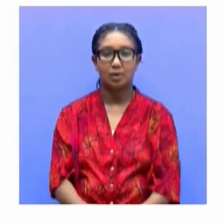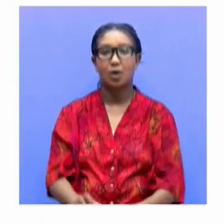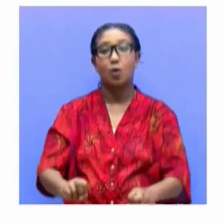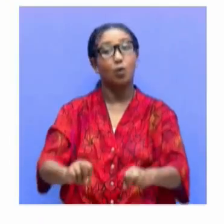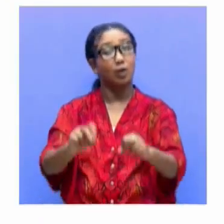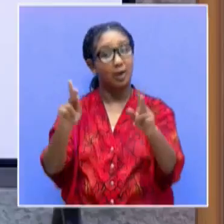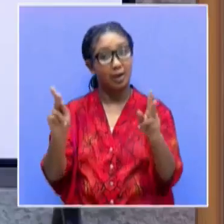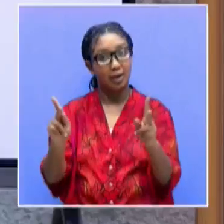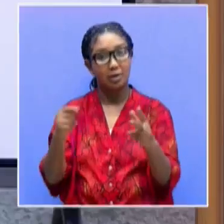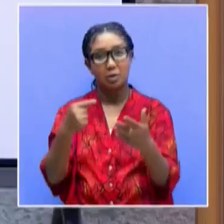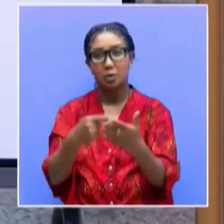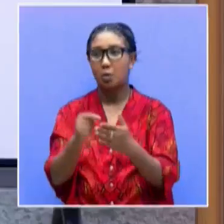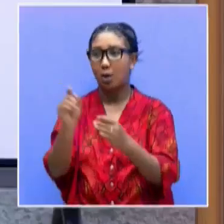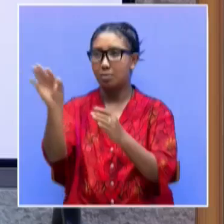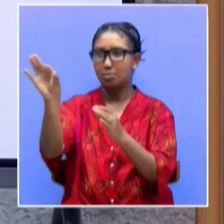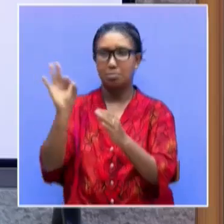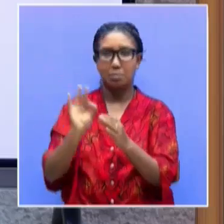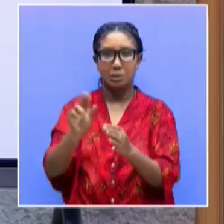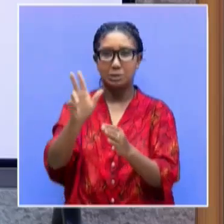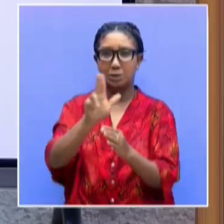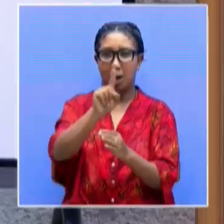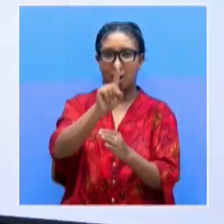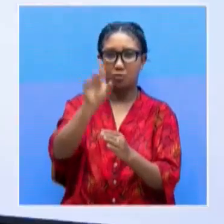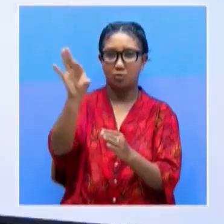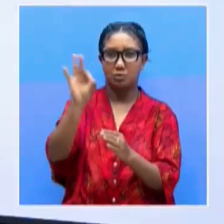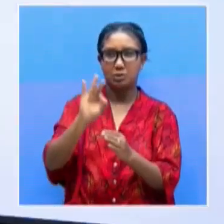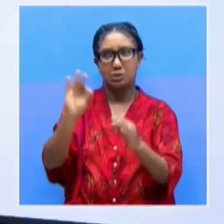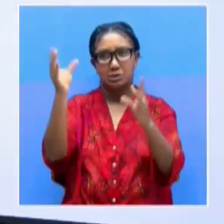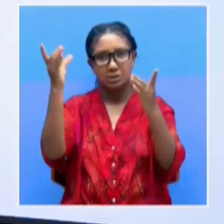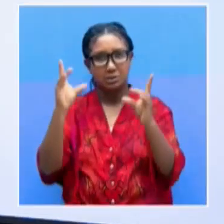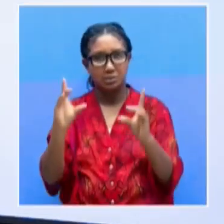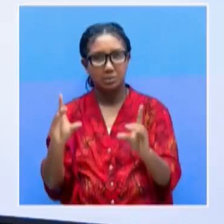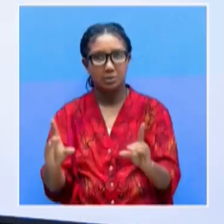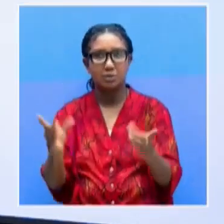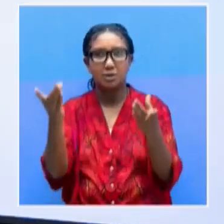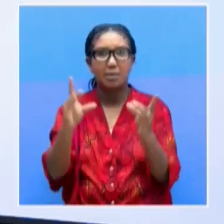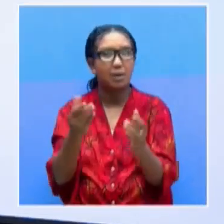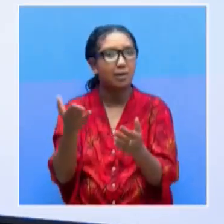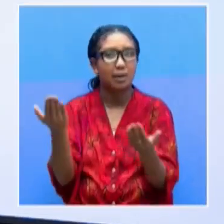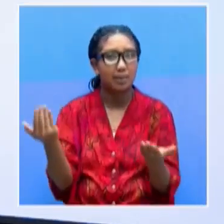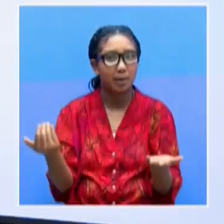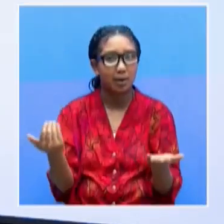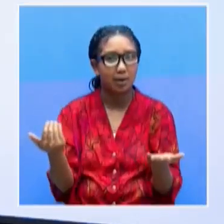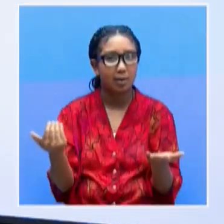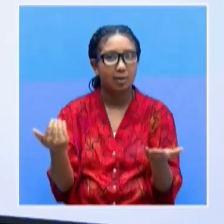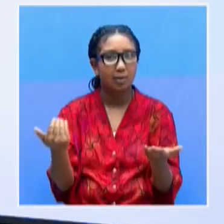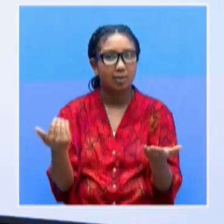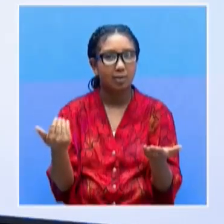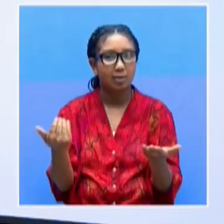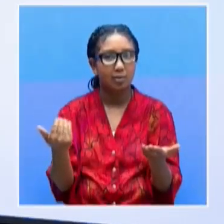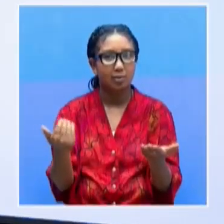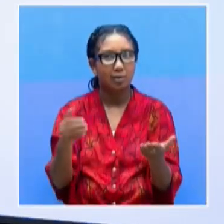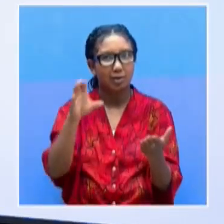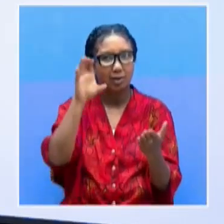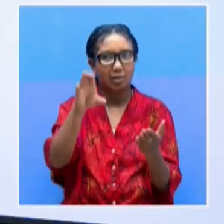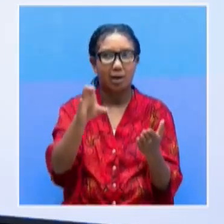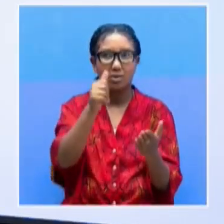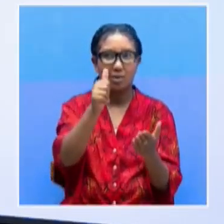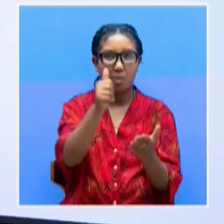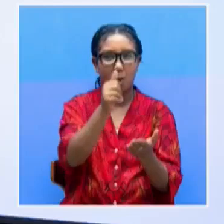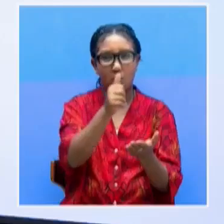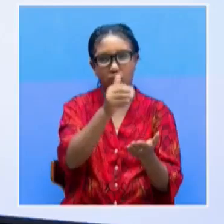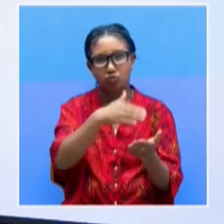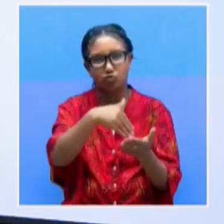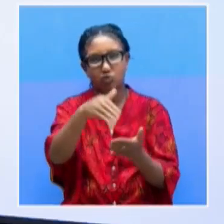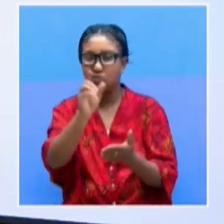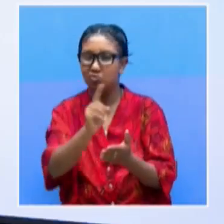Okay, you can pick one of the 3. My summer vacation. What have you been summer? You don't necessarily have to go out of Addis or out